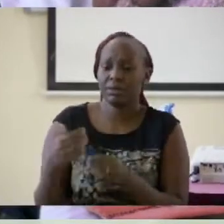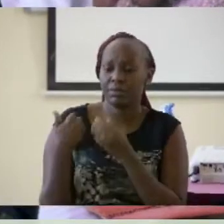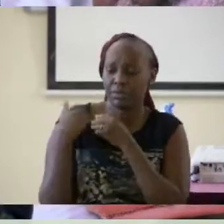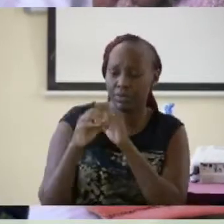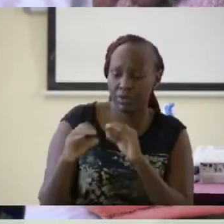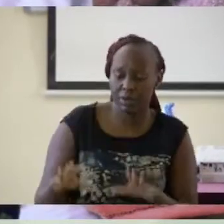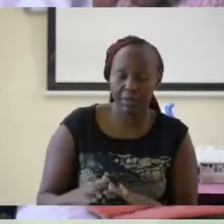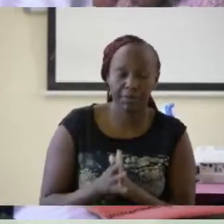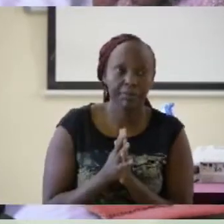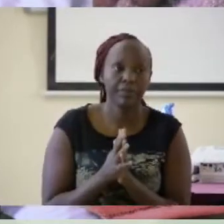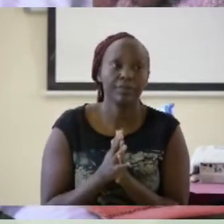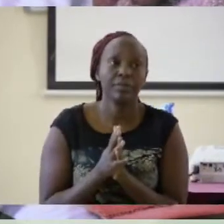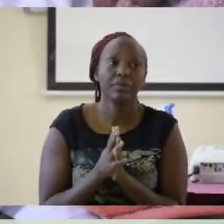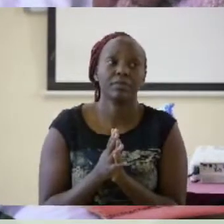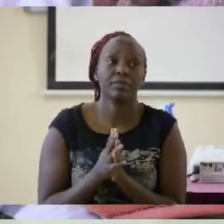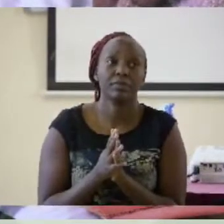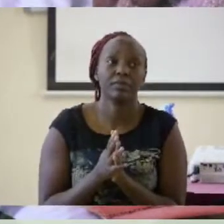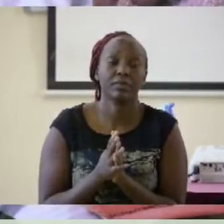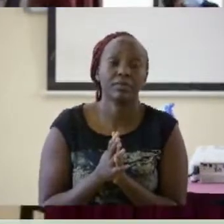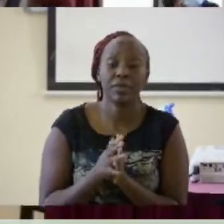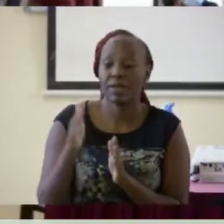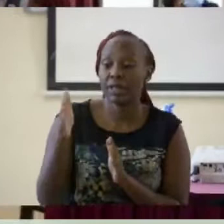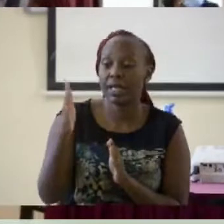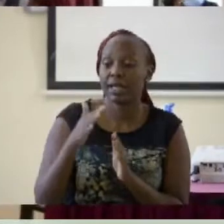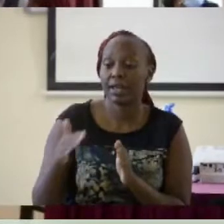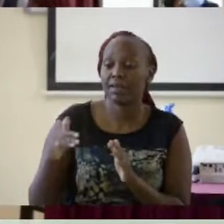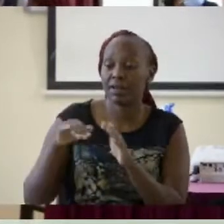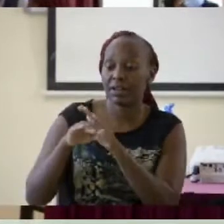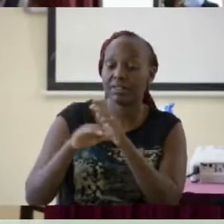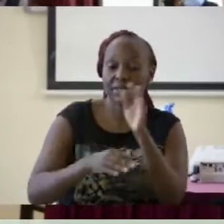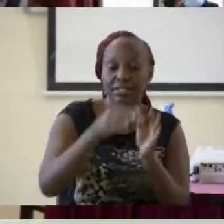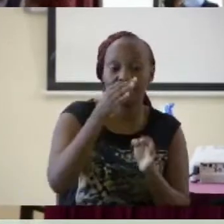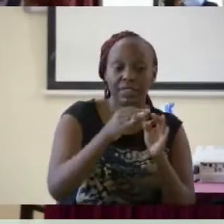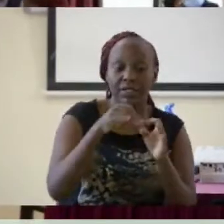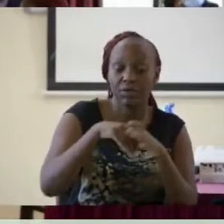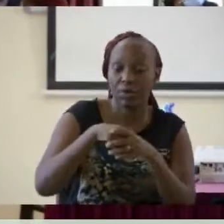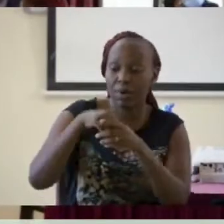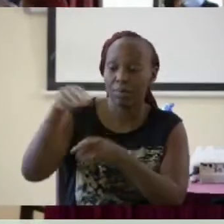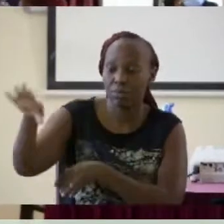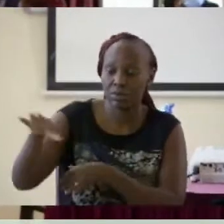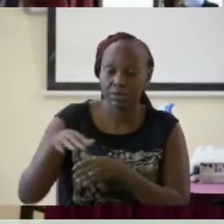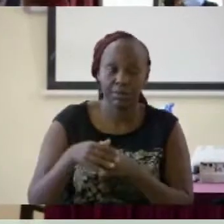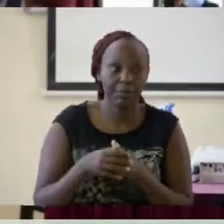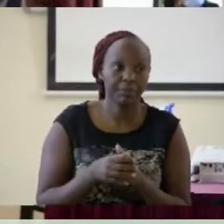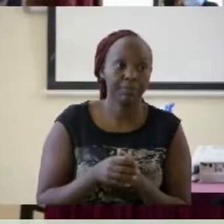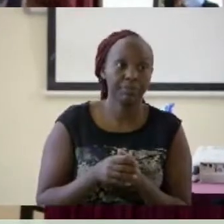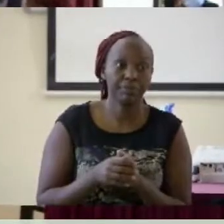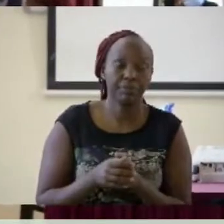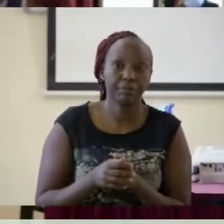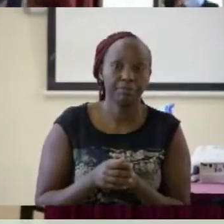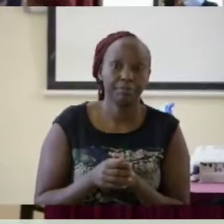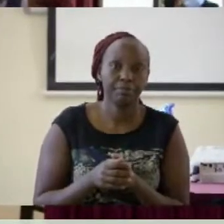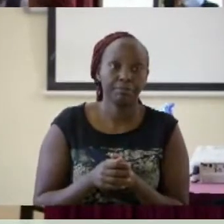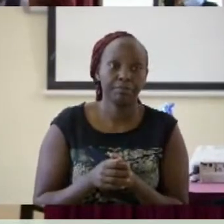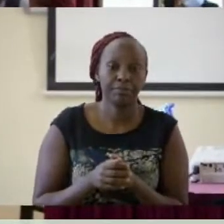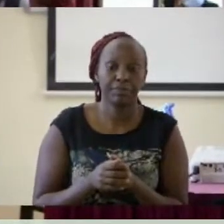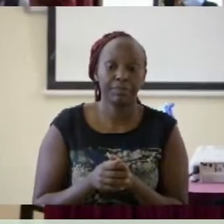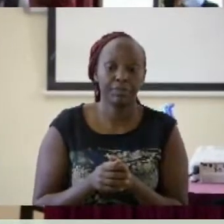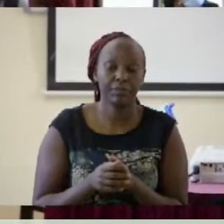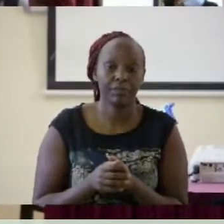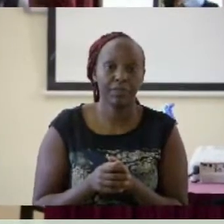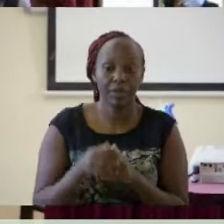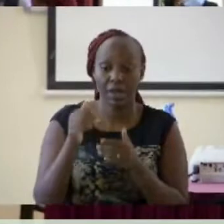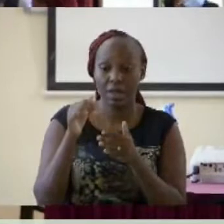irresponsible. And because of that, they never get justice, so they are pushed out. And another issue is underfunding of